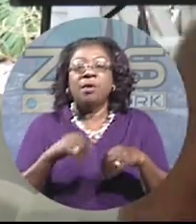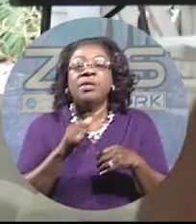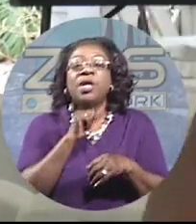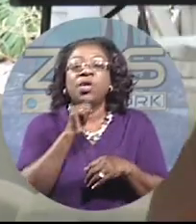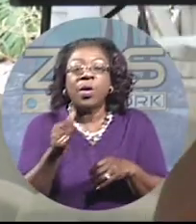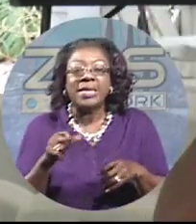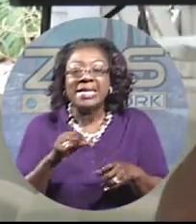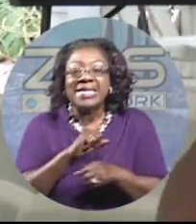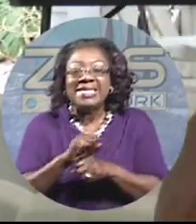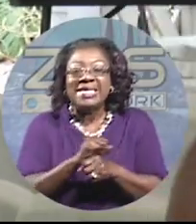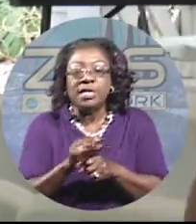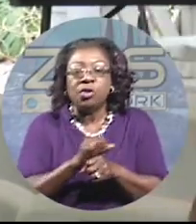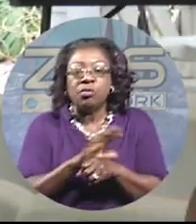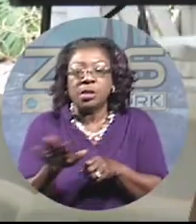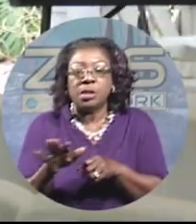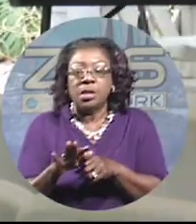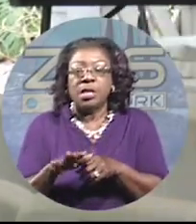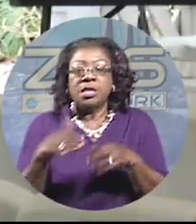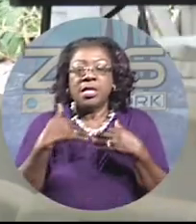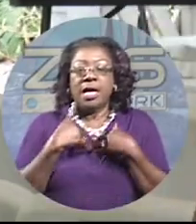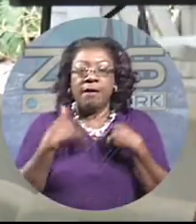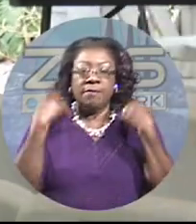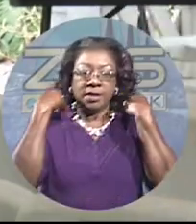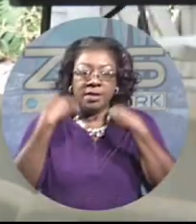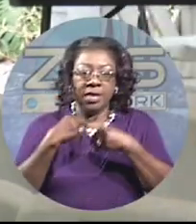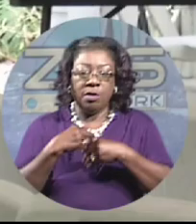As you can see, I have Sweetie on